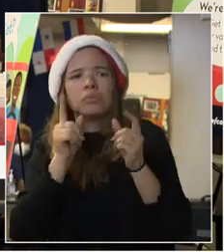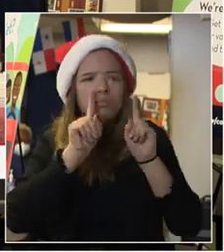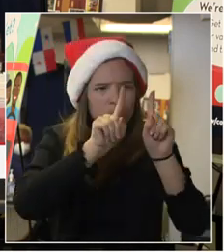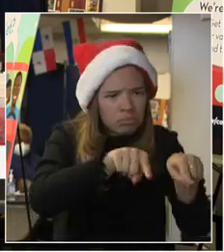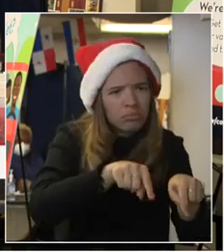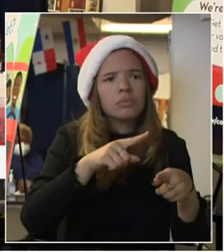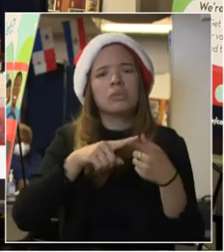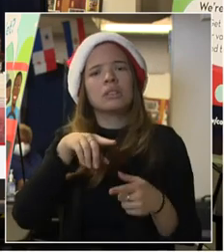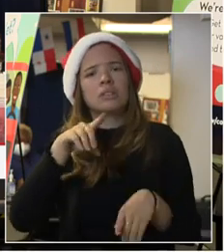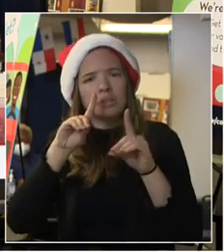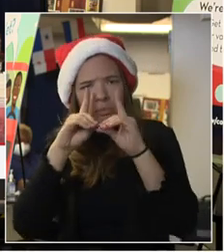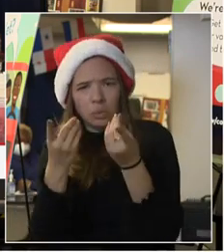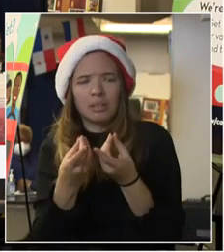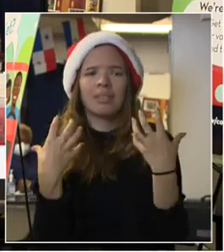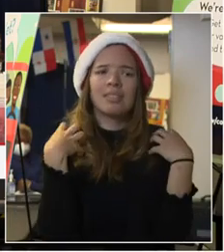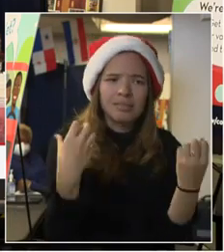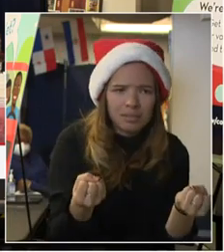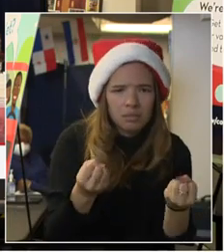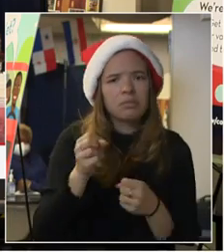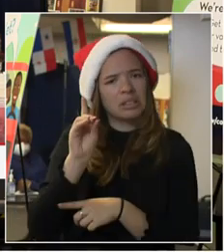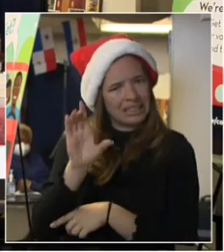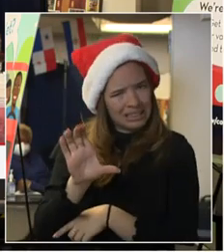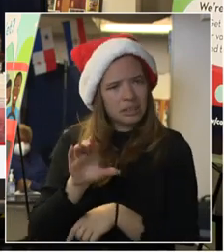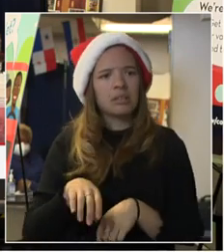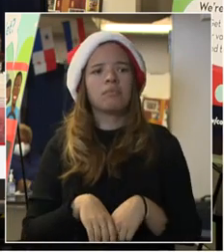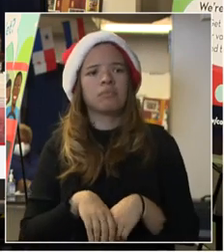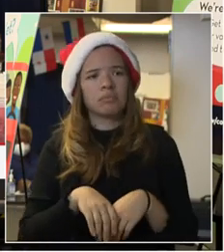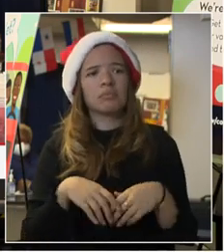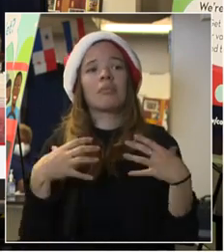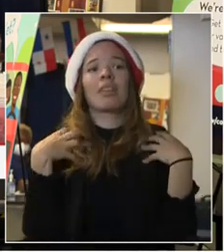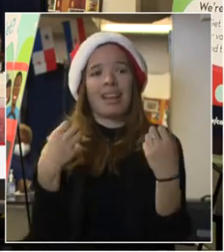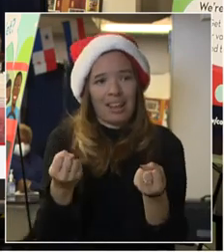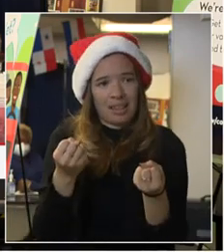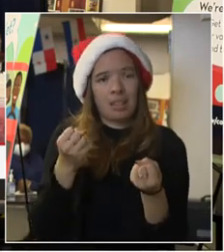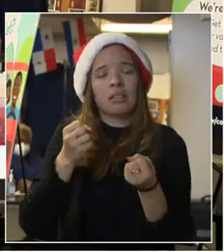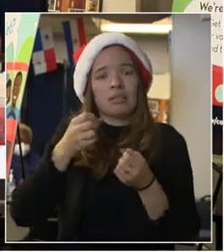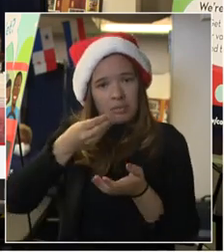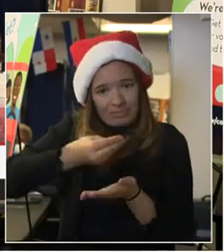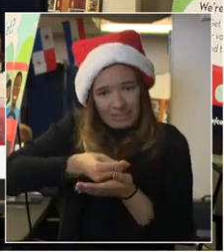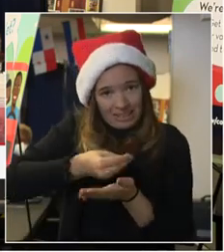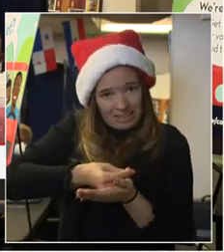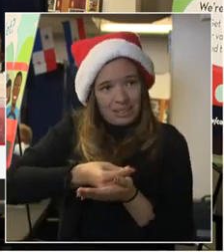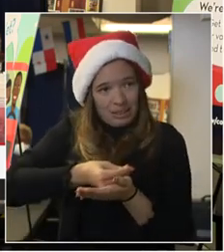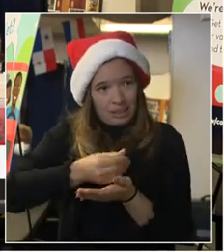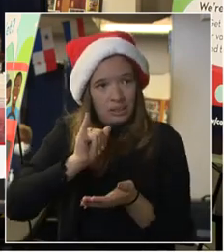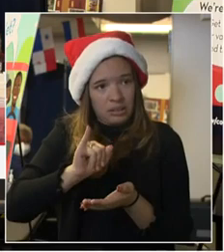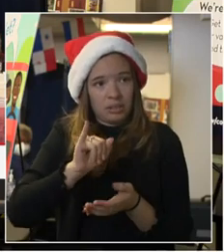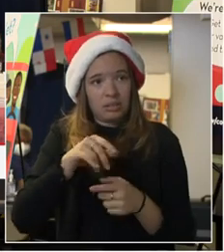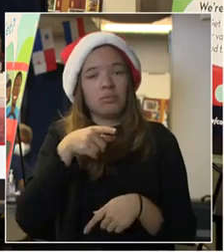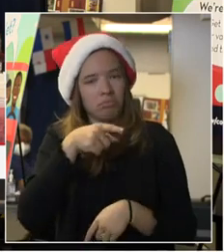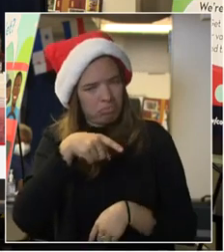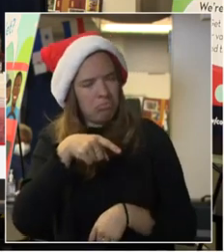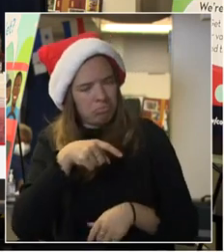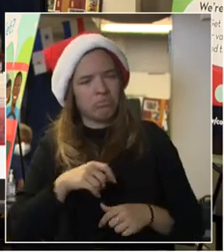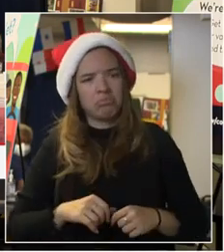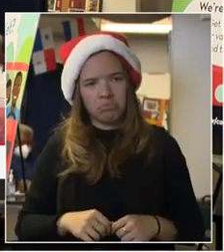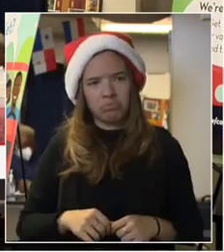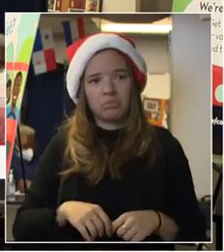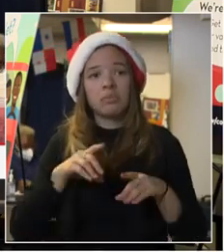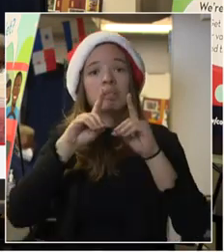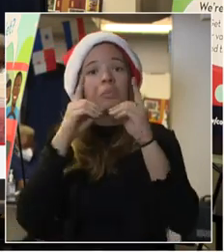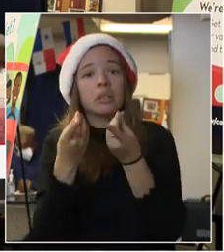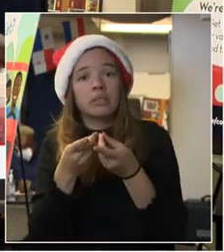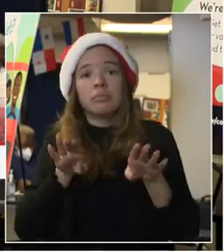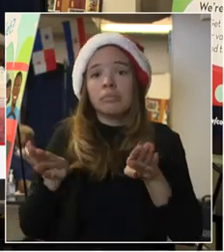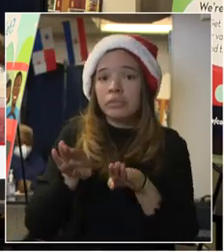the Department of Healthcare Finance, my other office, and the Department of Behavioral Health.